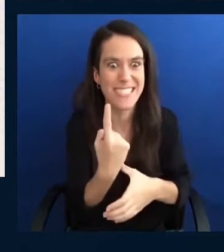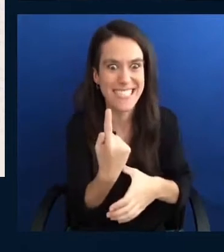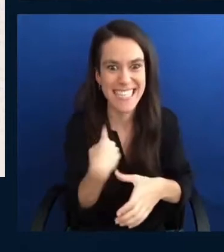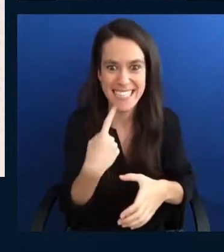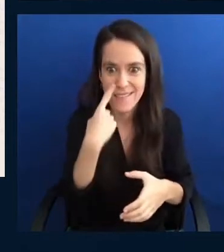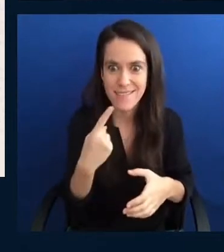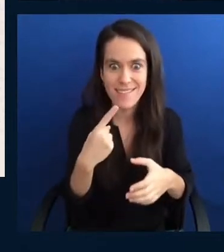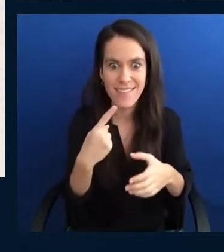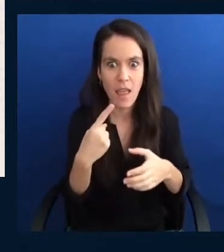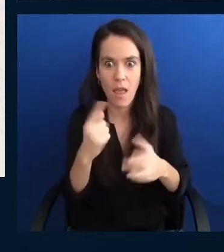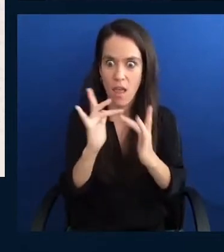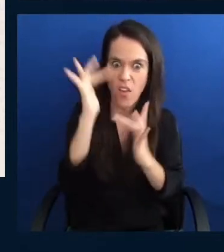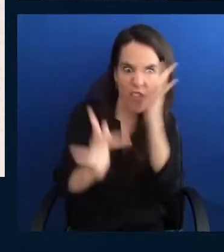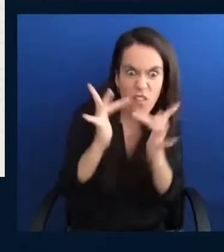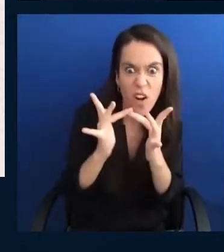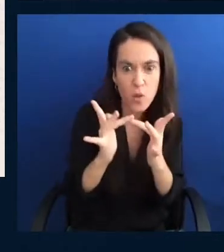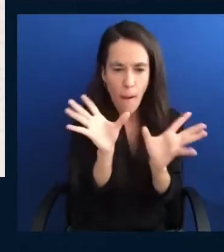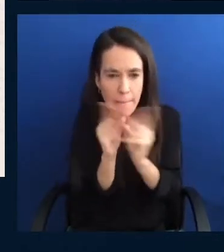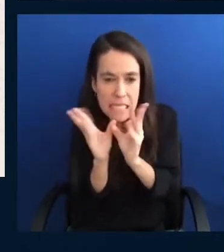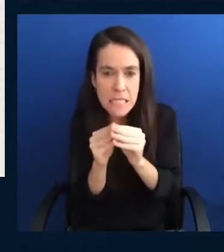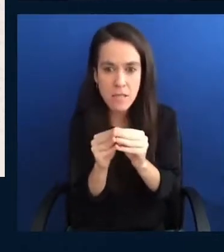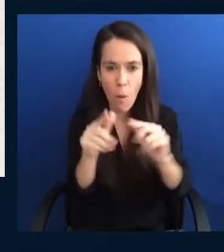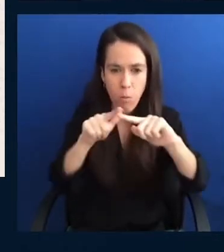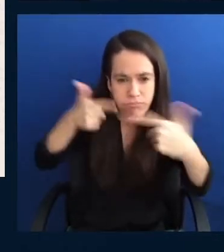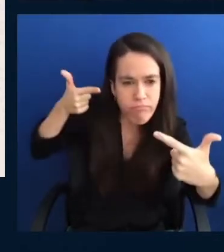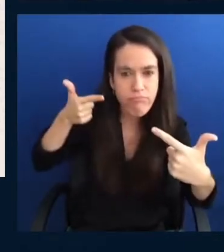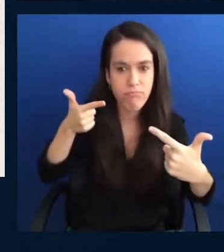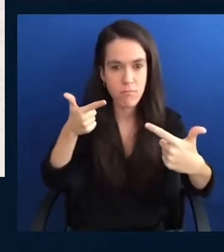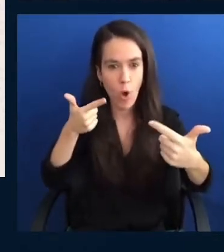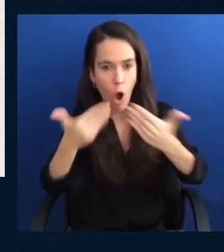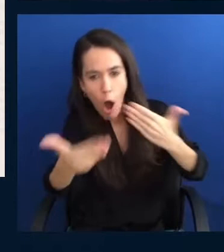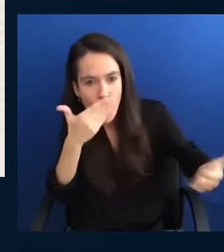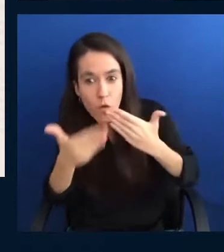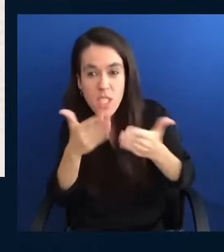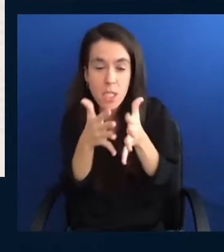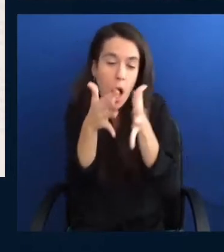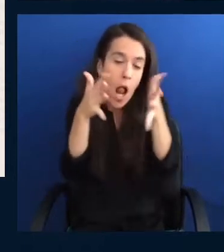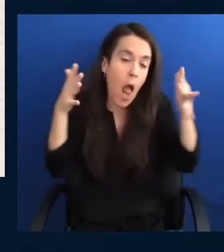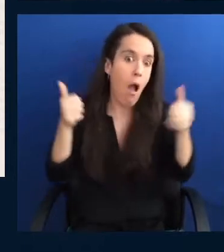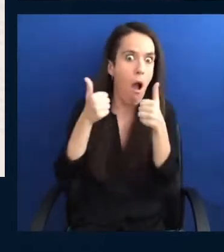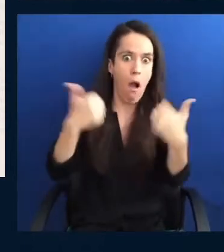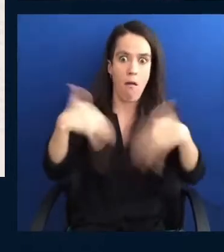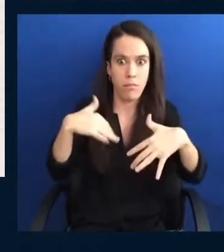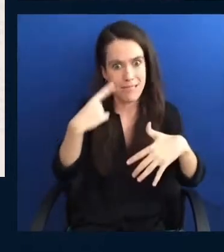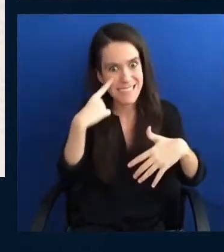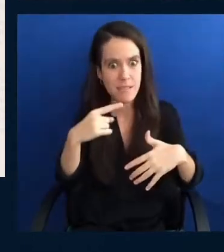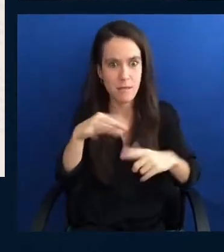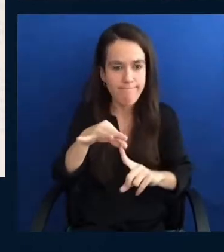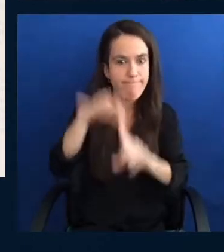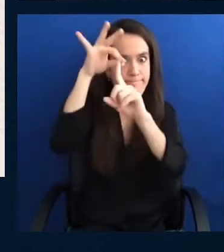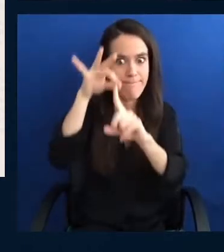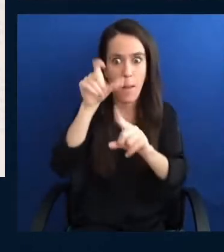conferences in scale this big, and it's amazing. We're reaching even more people than we usually can, and especially reaching people that maybe